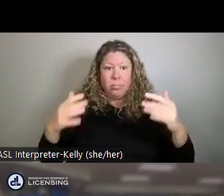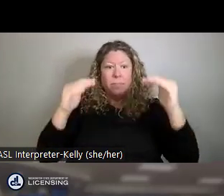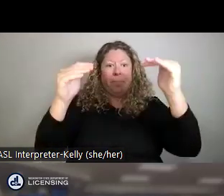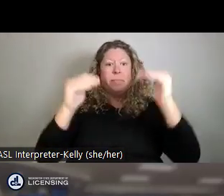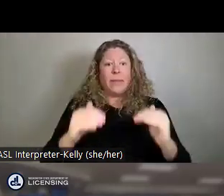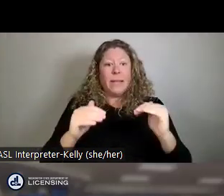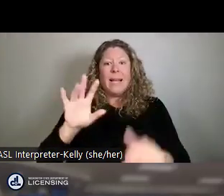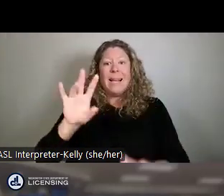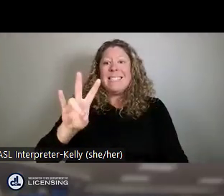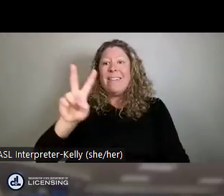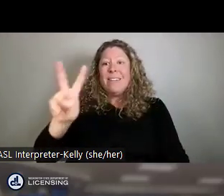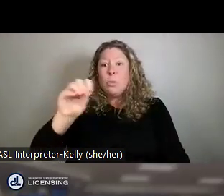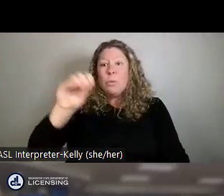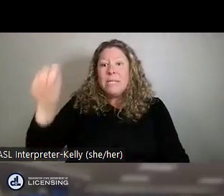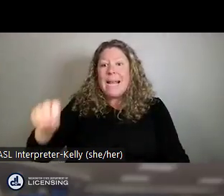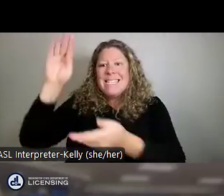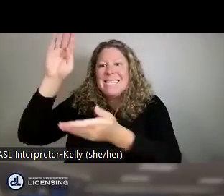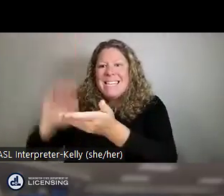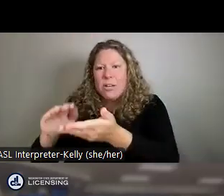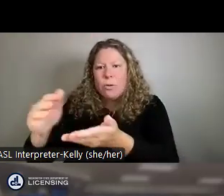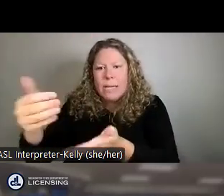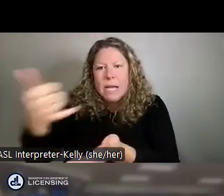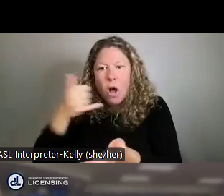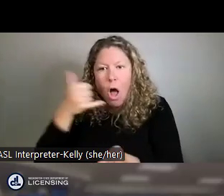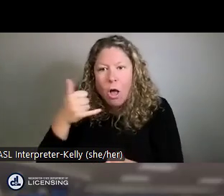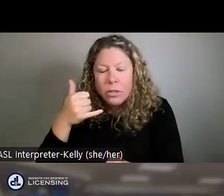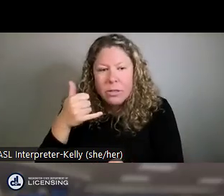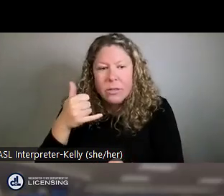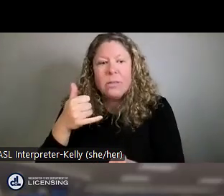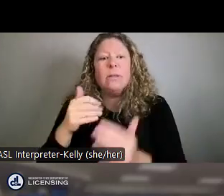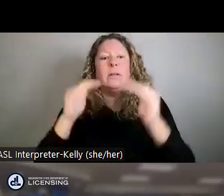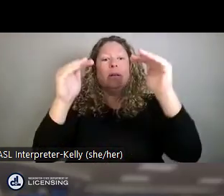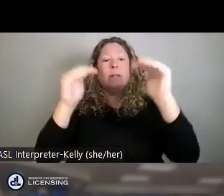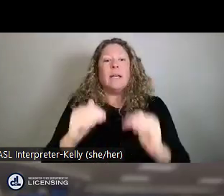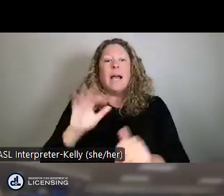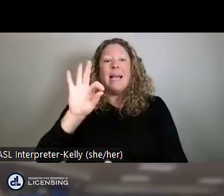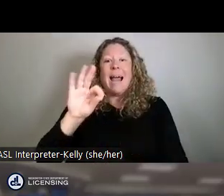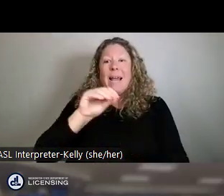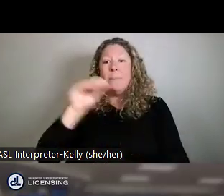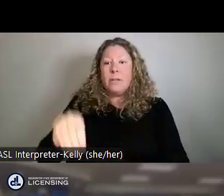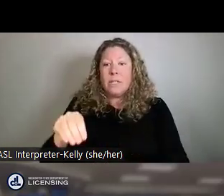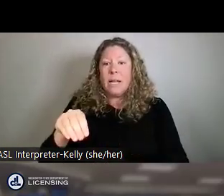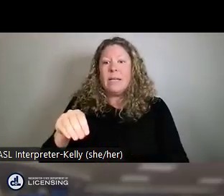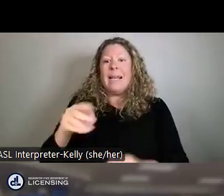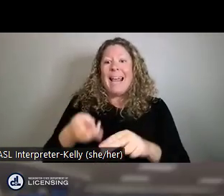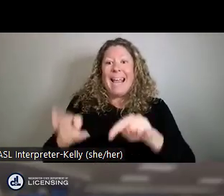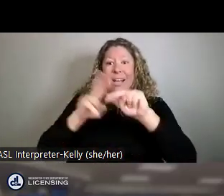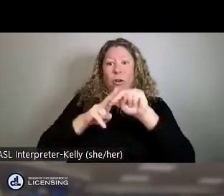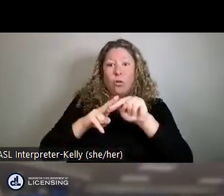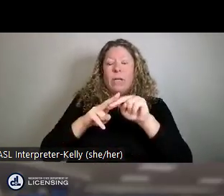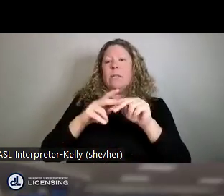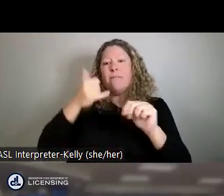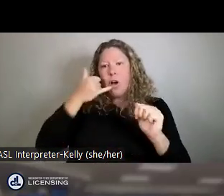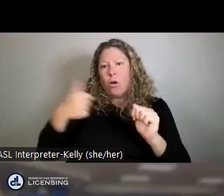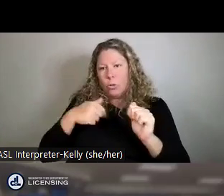72% decrease in incoming calls and a 9% increase in the number of calls answered. We also